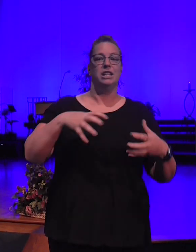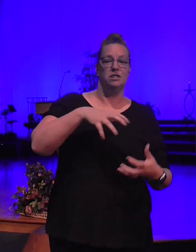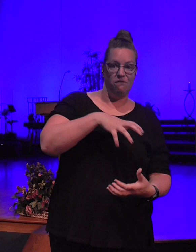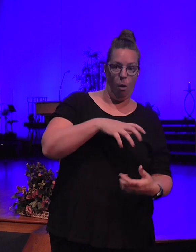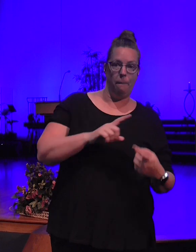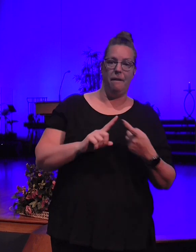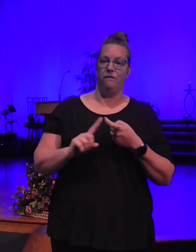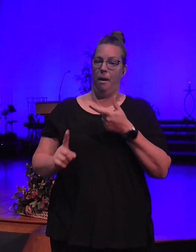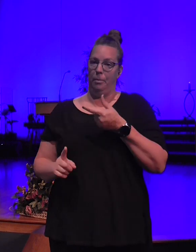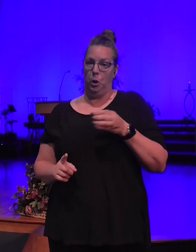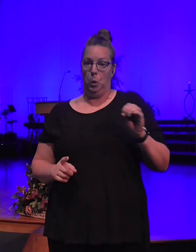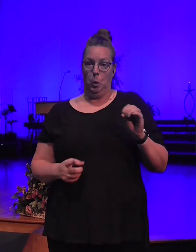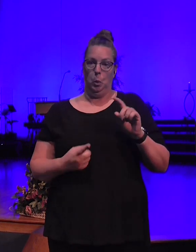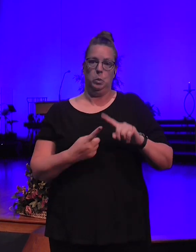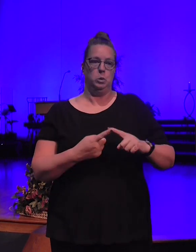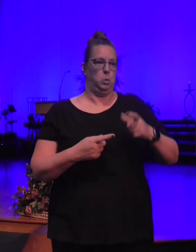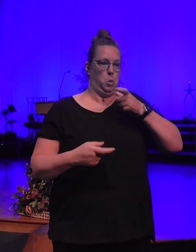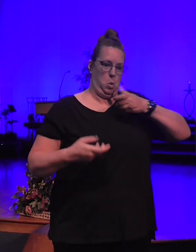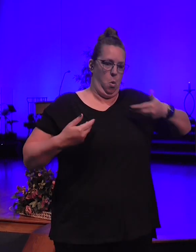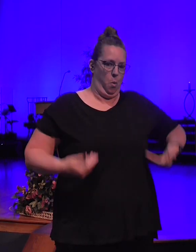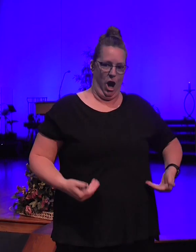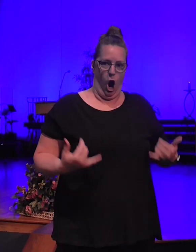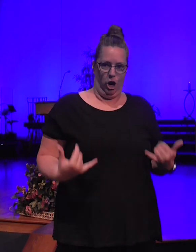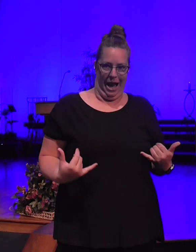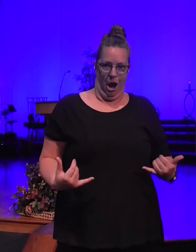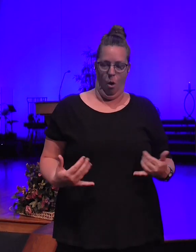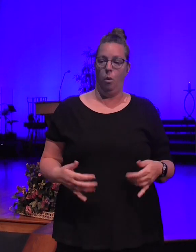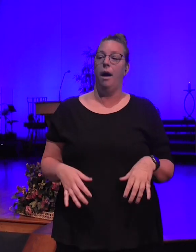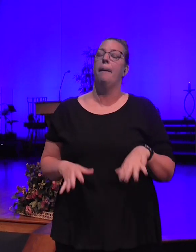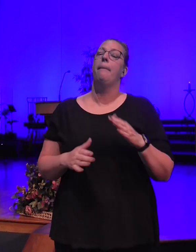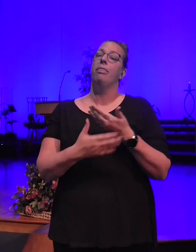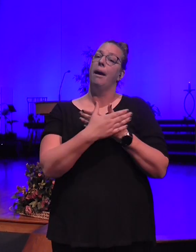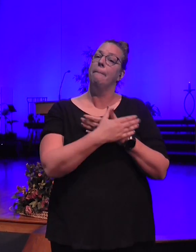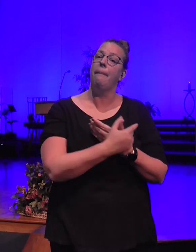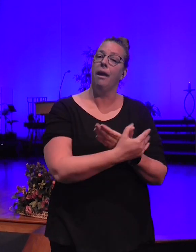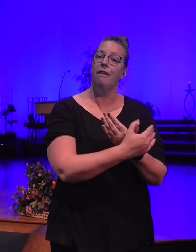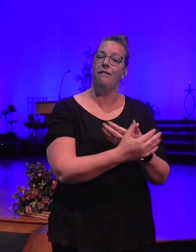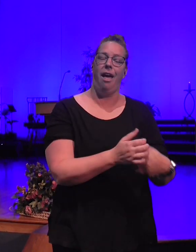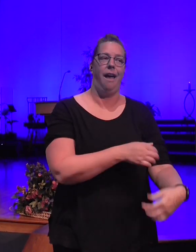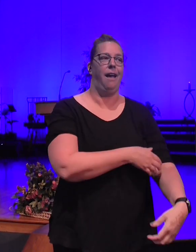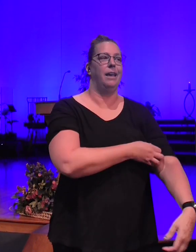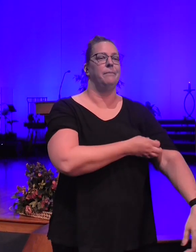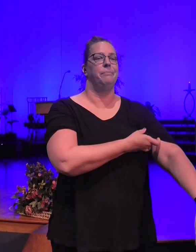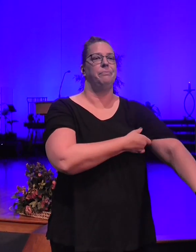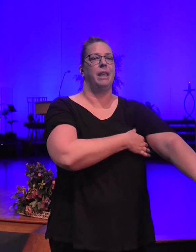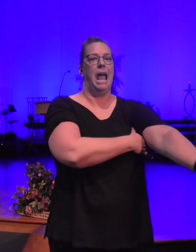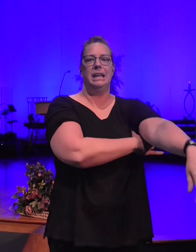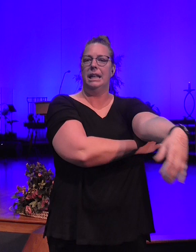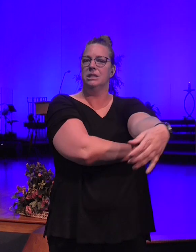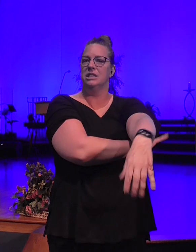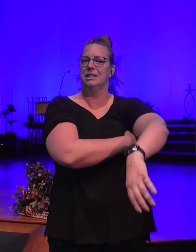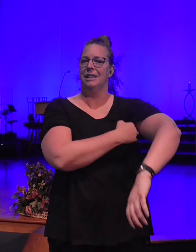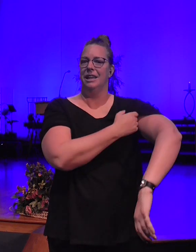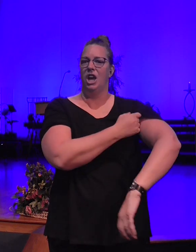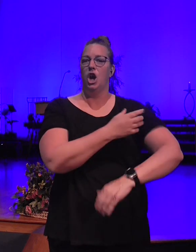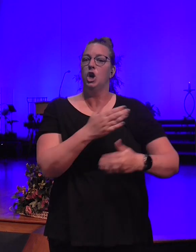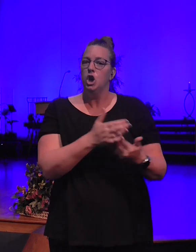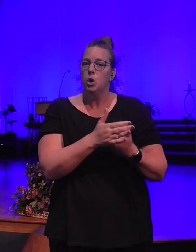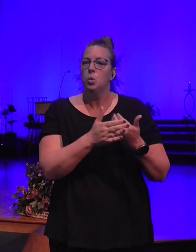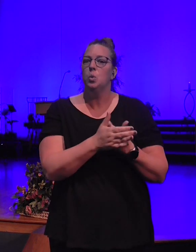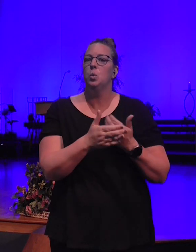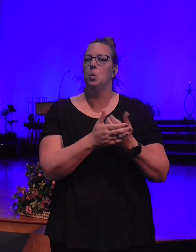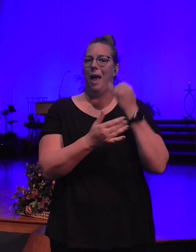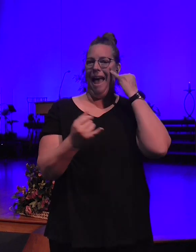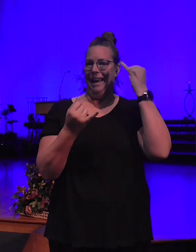the goo into who we are now. The butterfly, when it comes out of that cocoon, and this was a new thing for me to